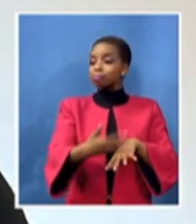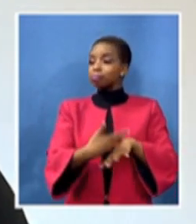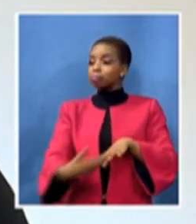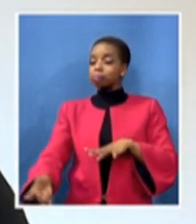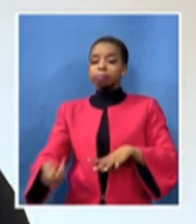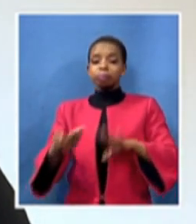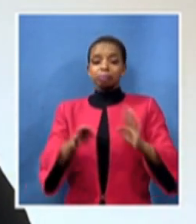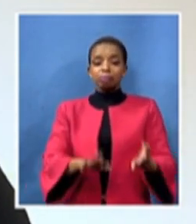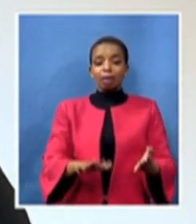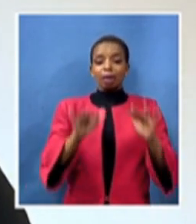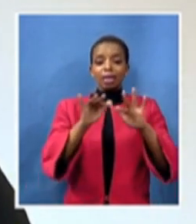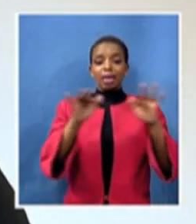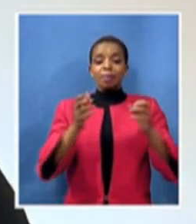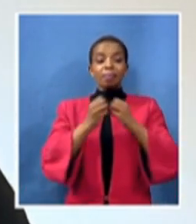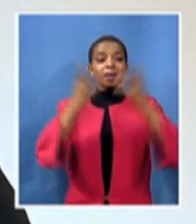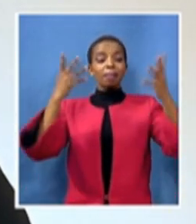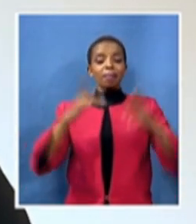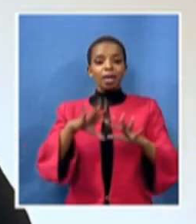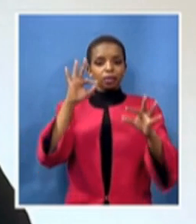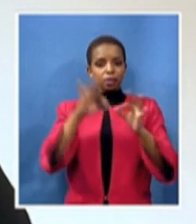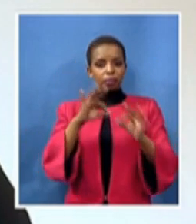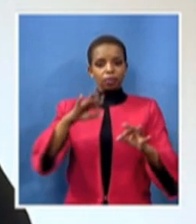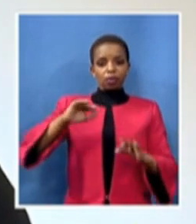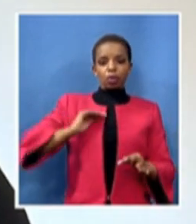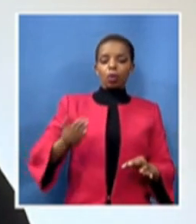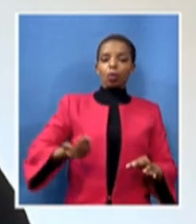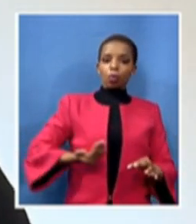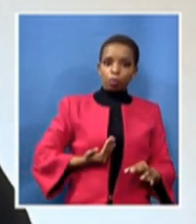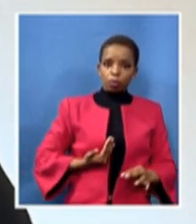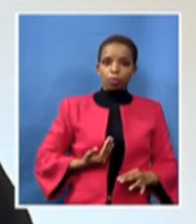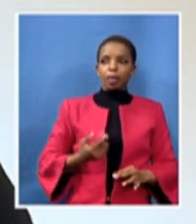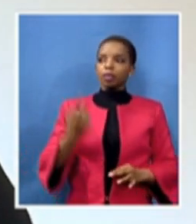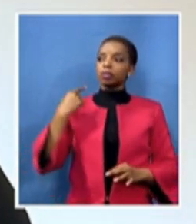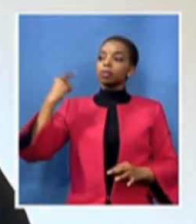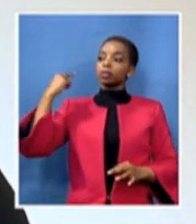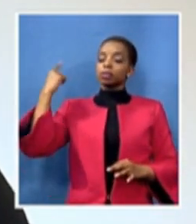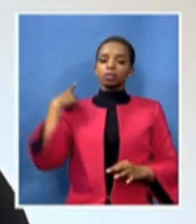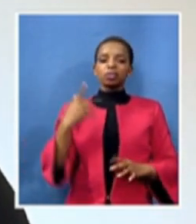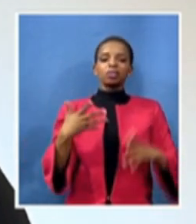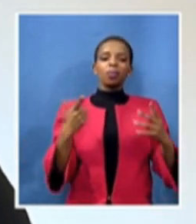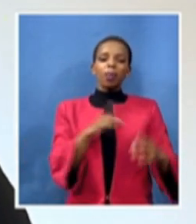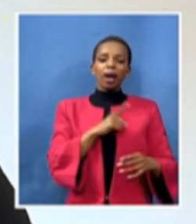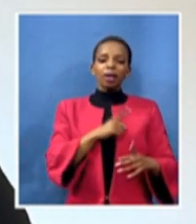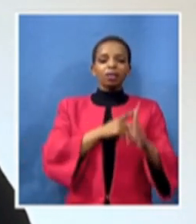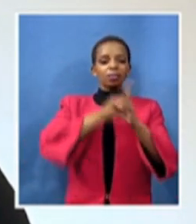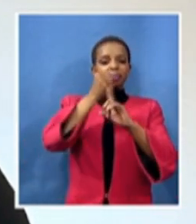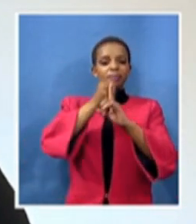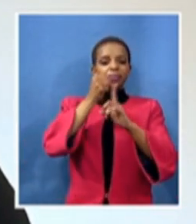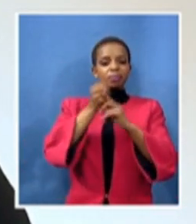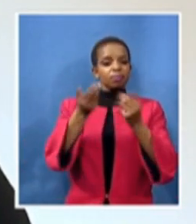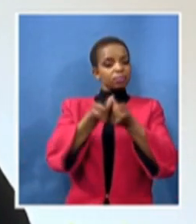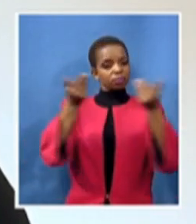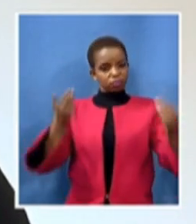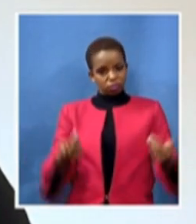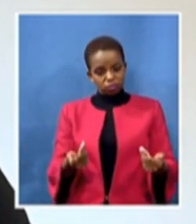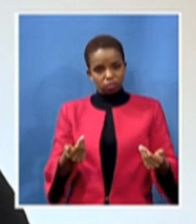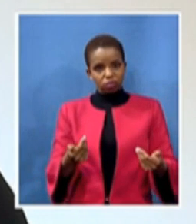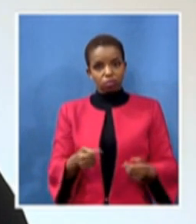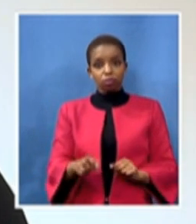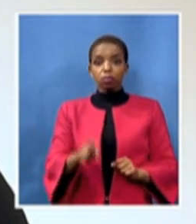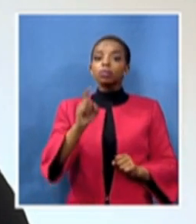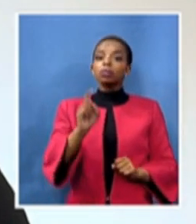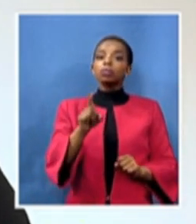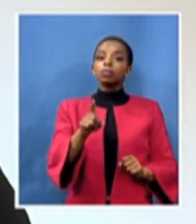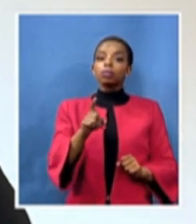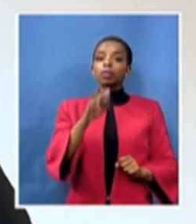elements of the oppressive regime. It is the ultimate betrayal of our liberation struggle that even